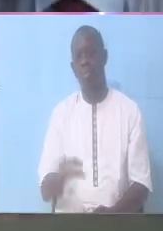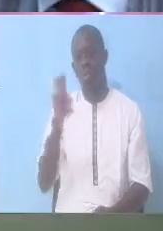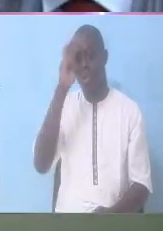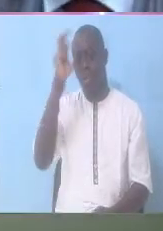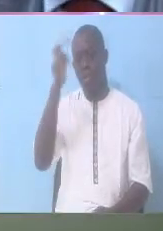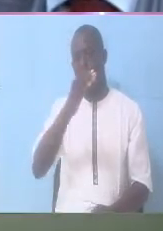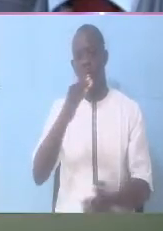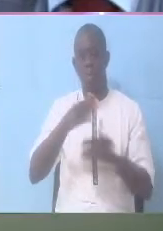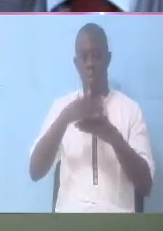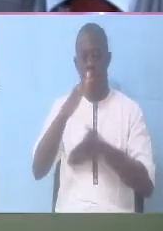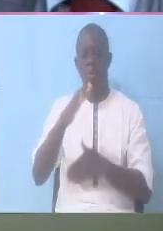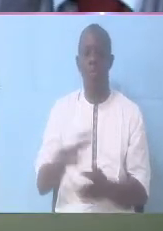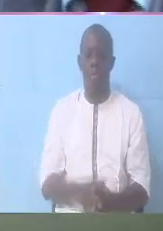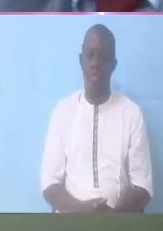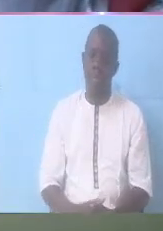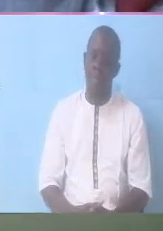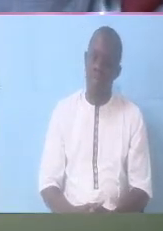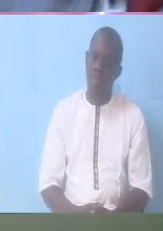Council, continue.